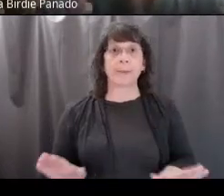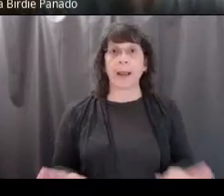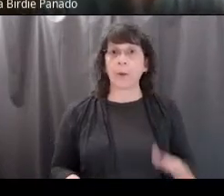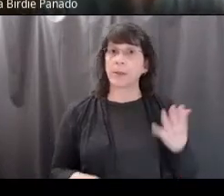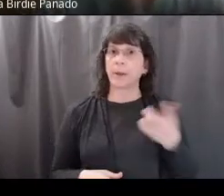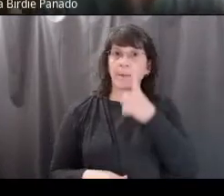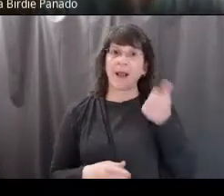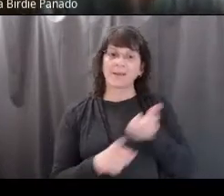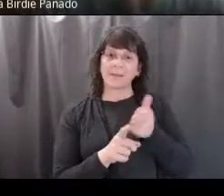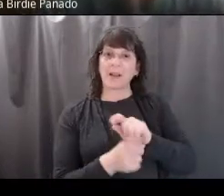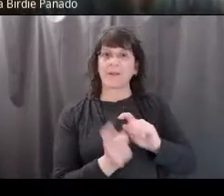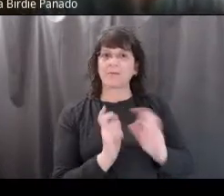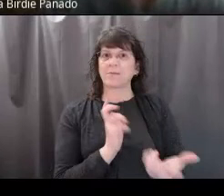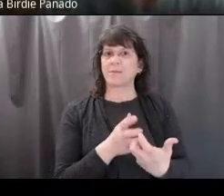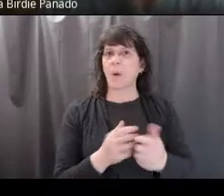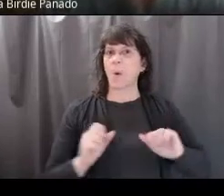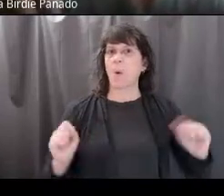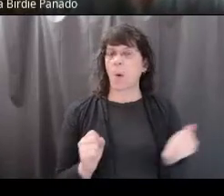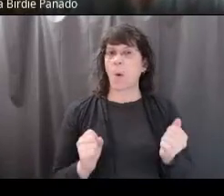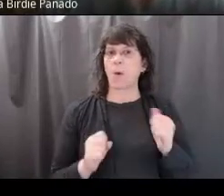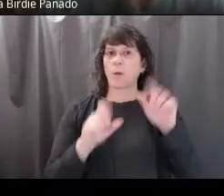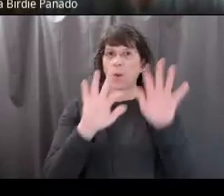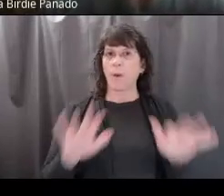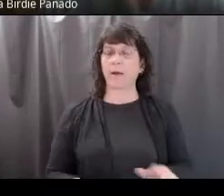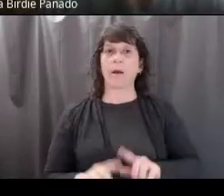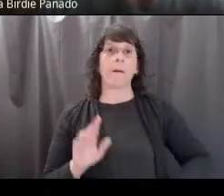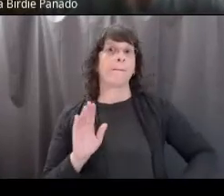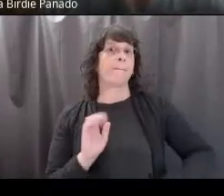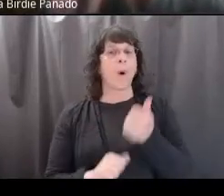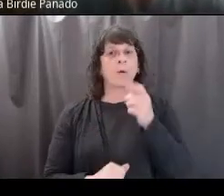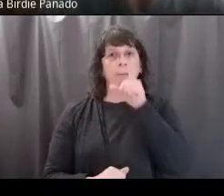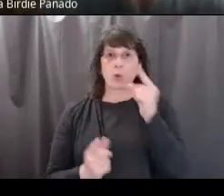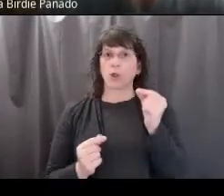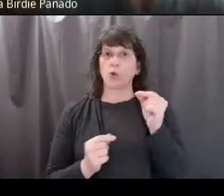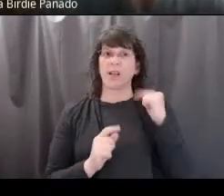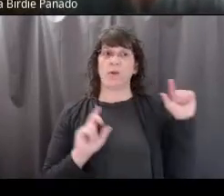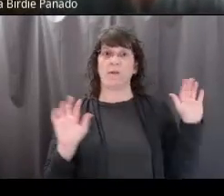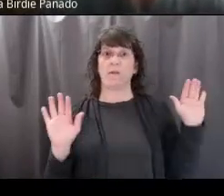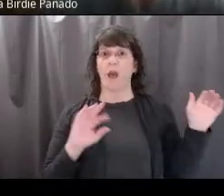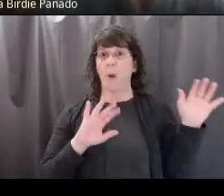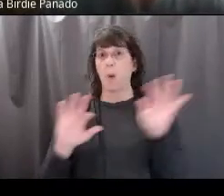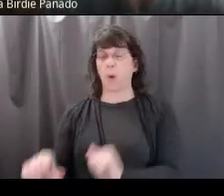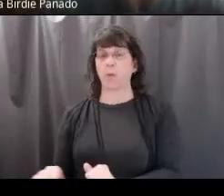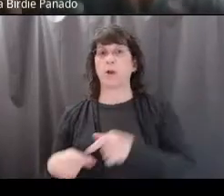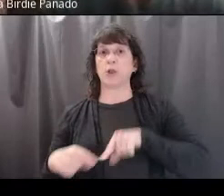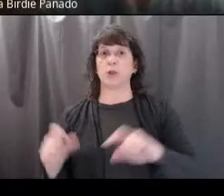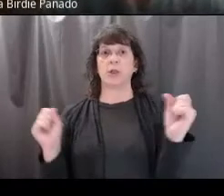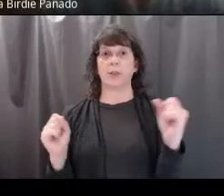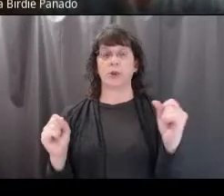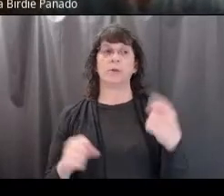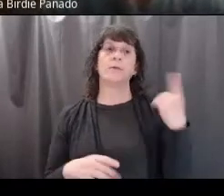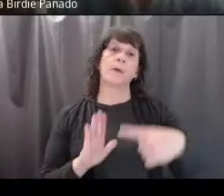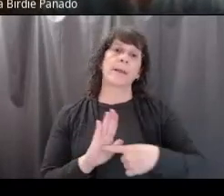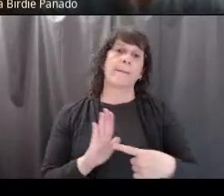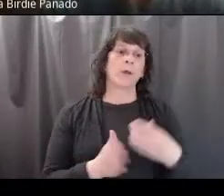have adapted to cold weather. But most birds have to fly somewhere else during the winter. So for